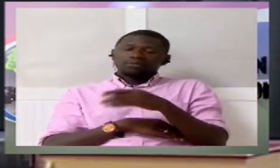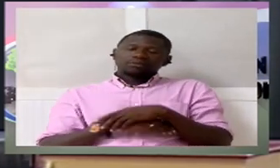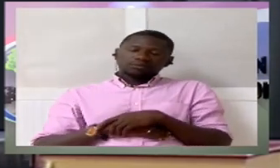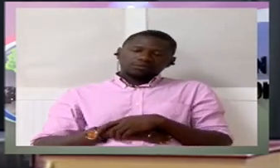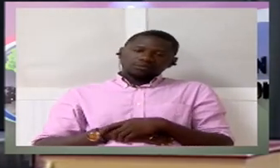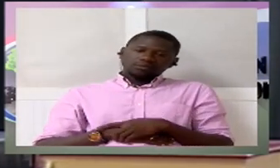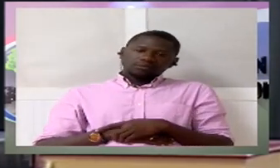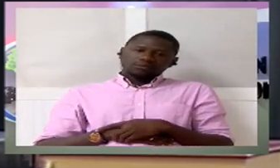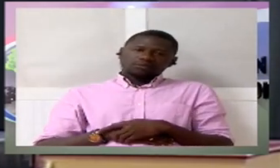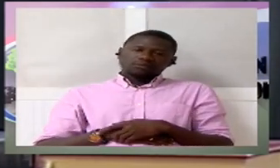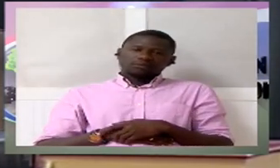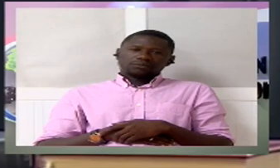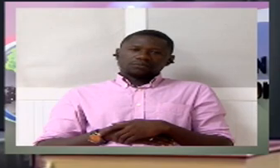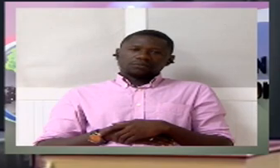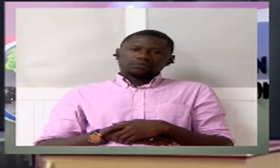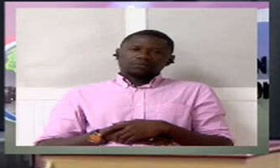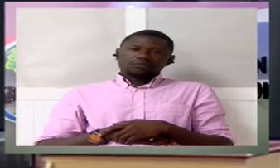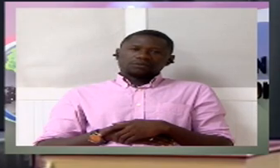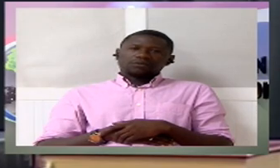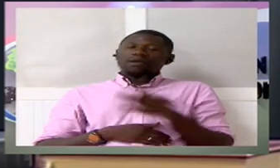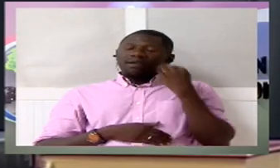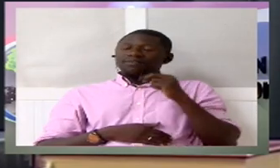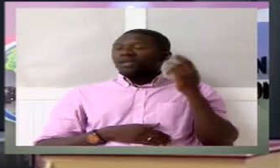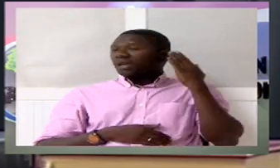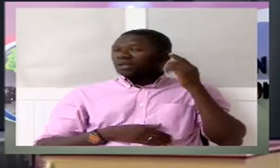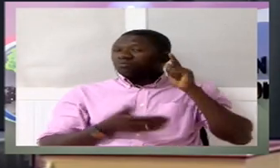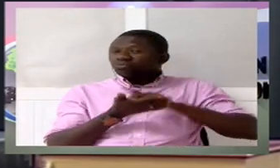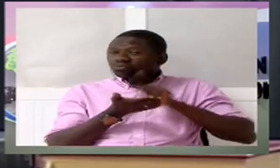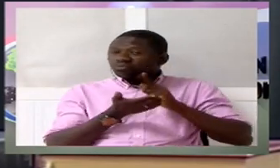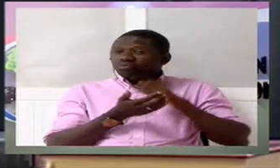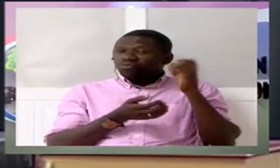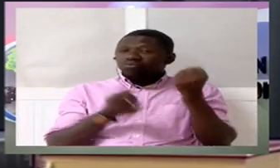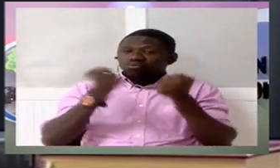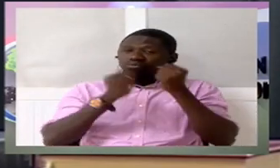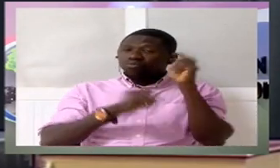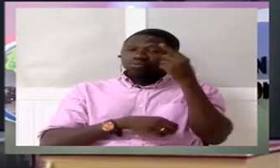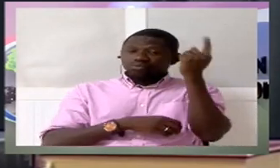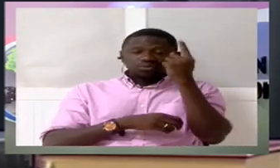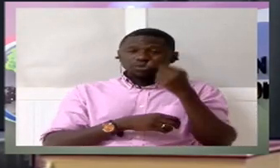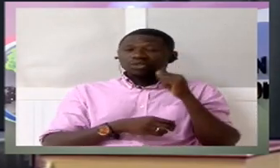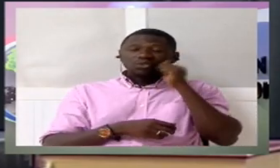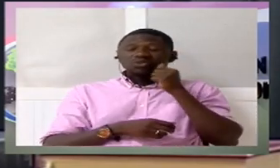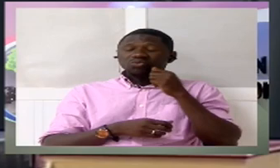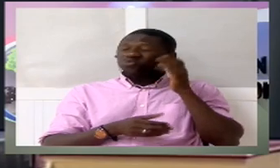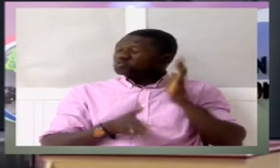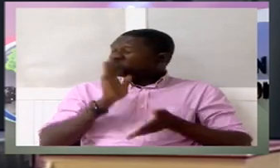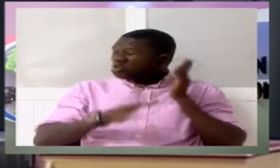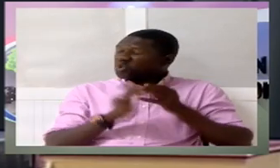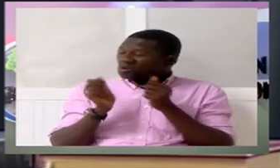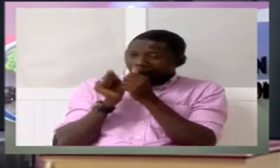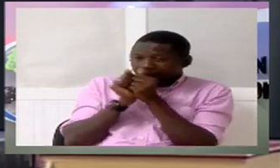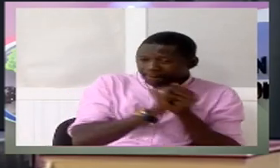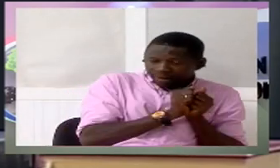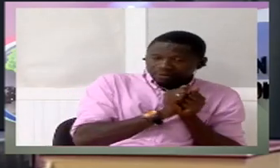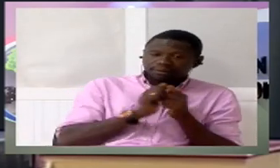would open the door. Nai ambulance o moy. If he hears an ambulance. Kabori le fama ala bekela. He used to run like